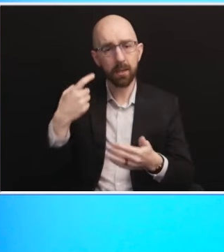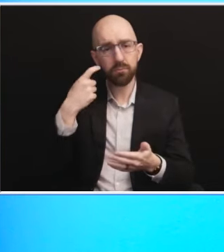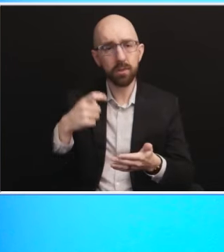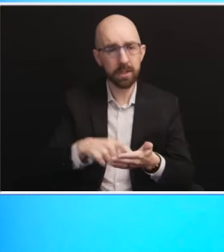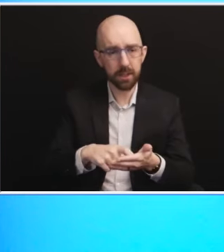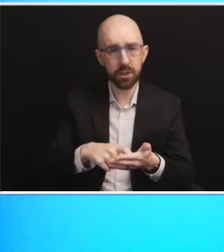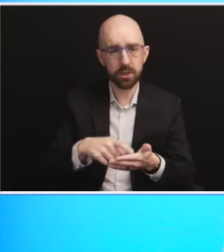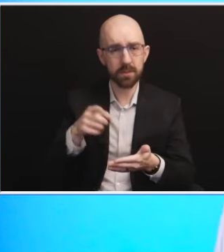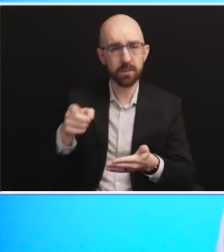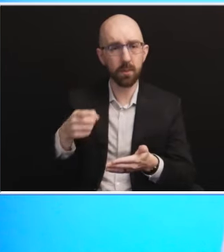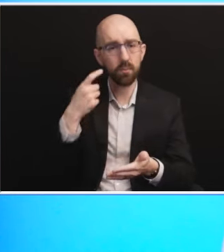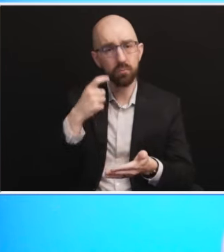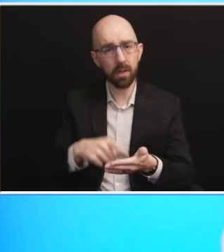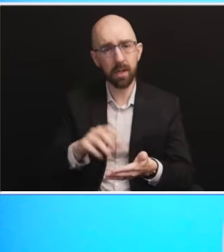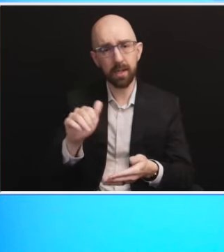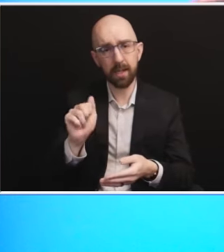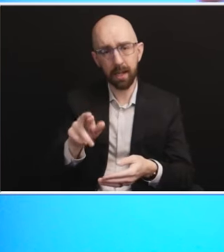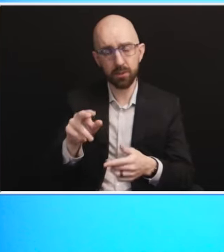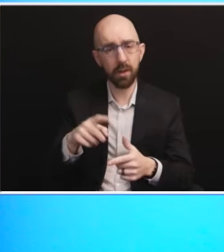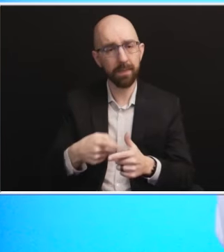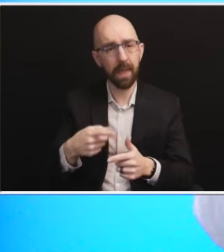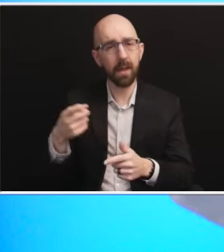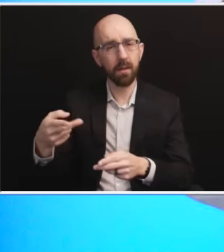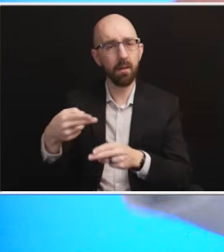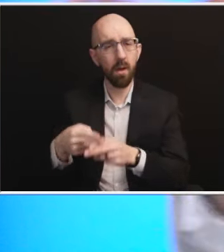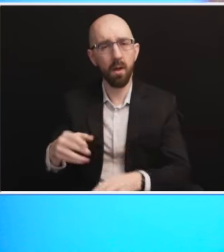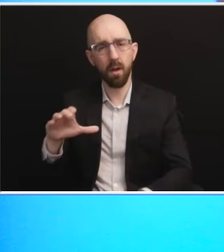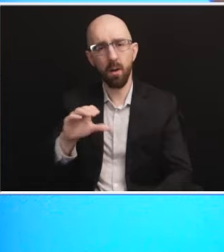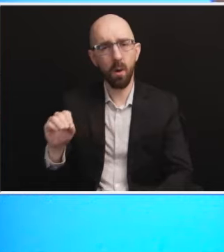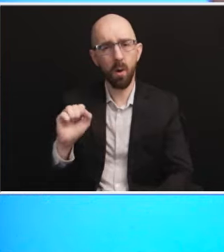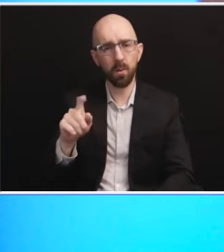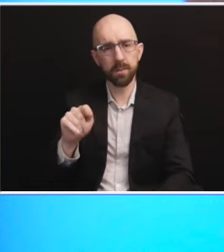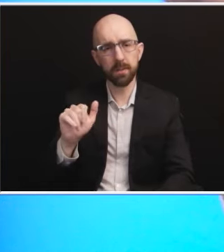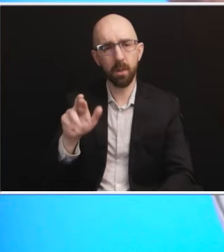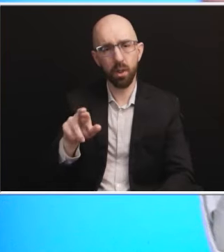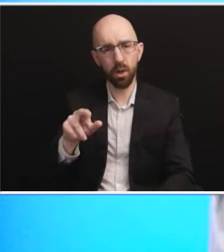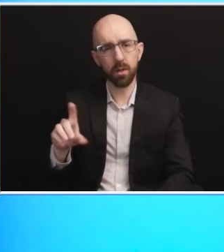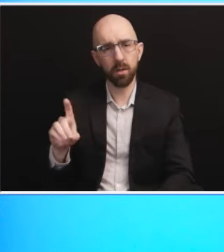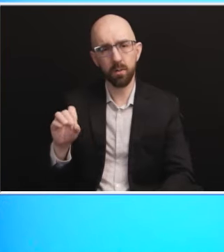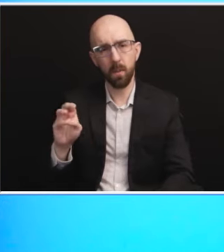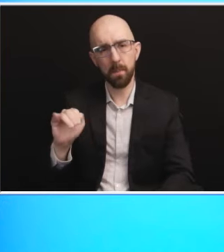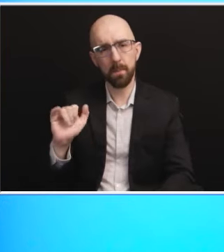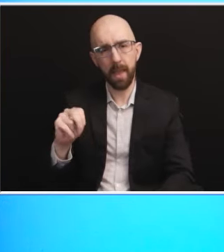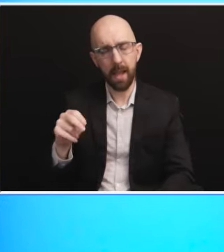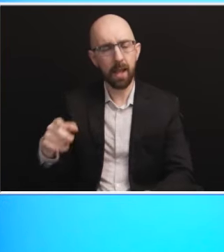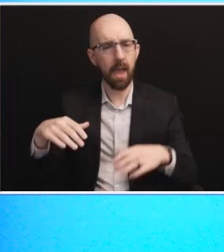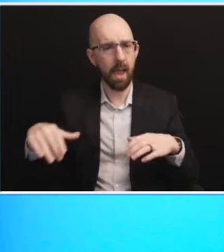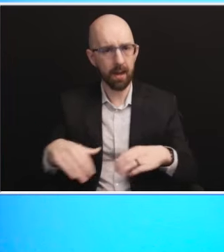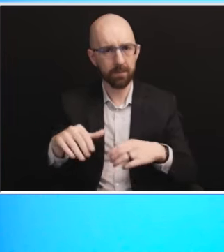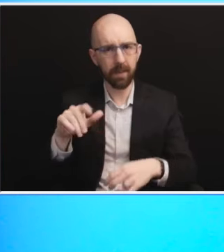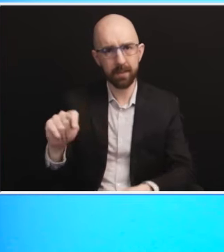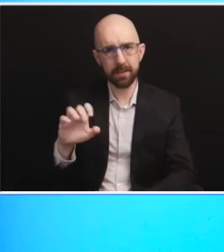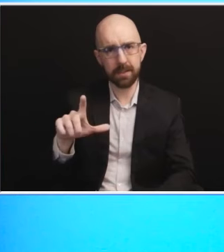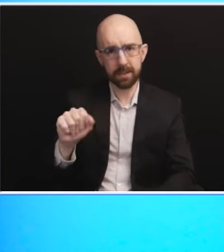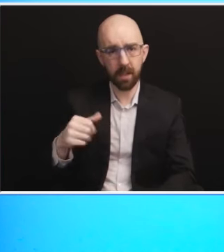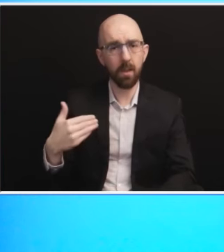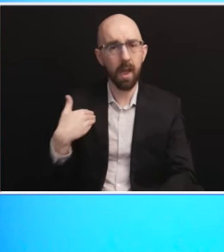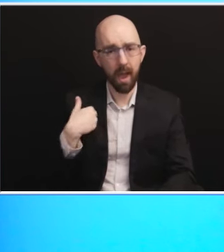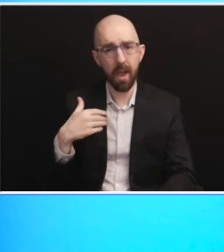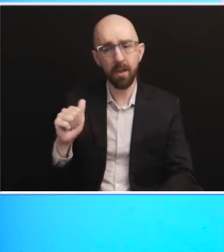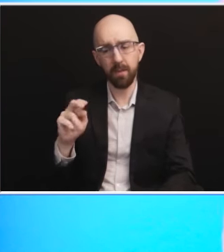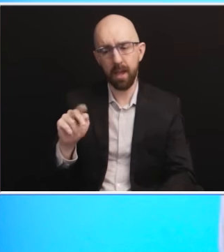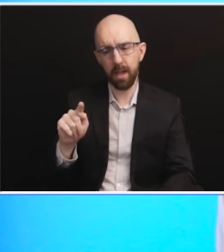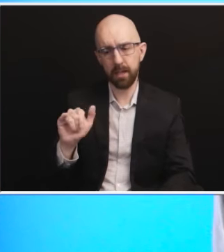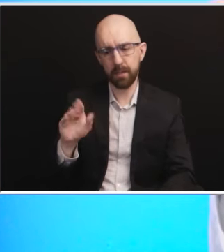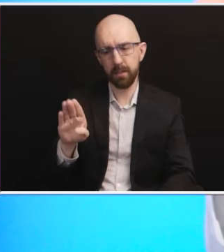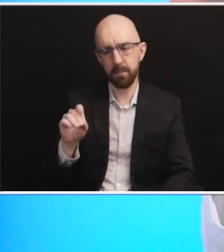recognizes the cancer, and then something called a co-stimulatory domain, which activates those T cells. We now actually have antibody therapy that can do both